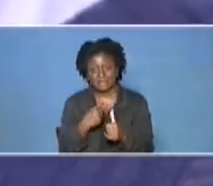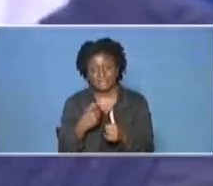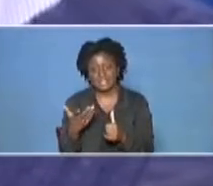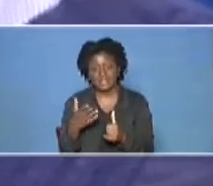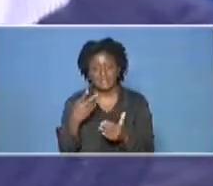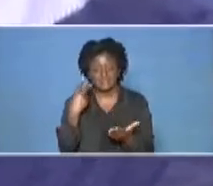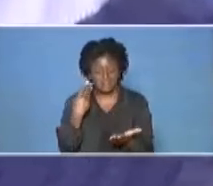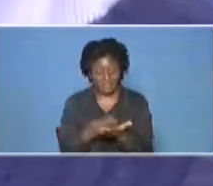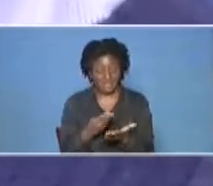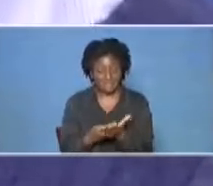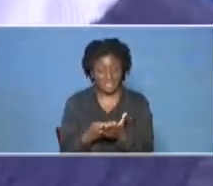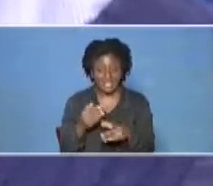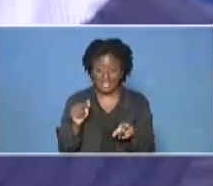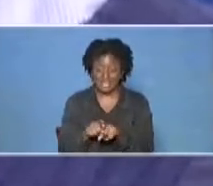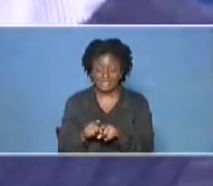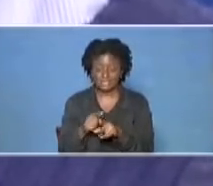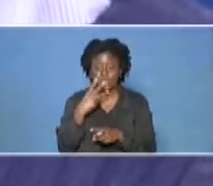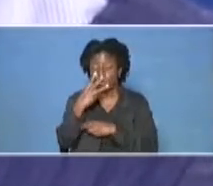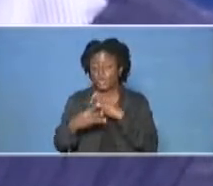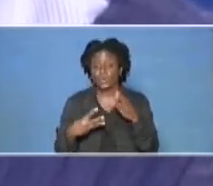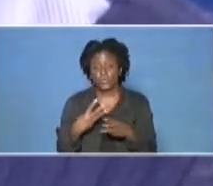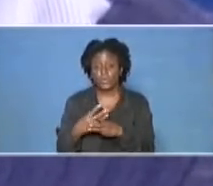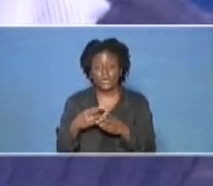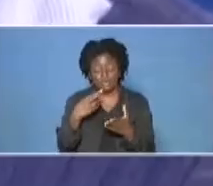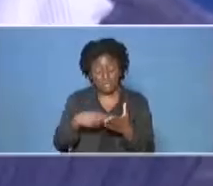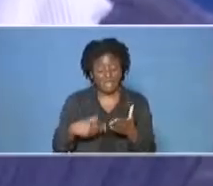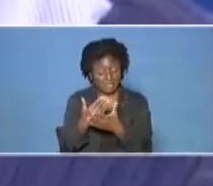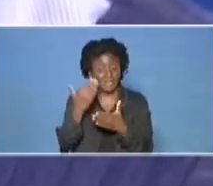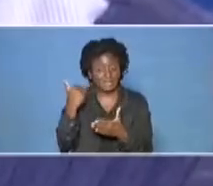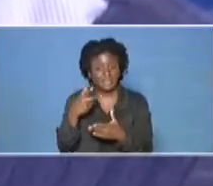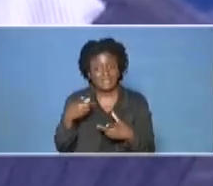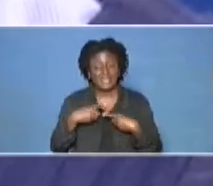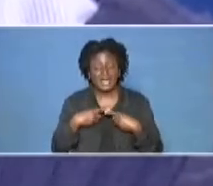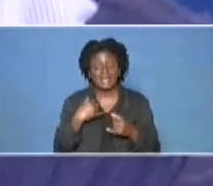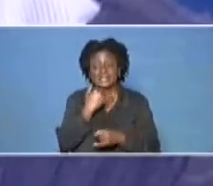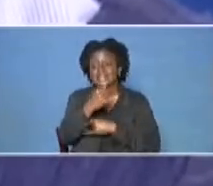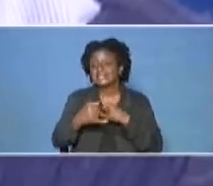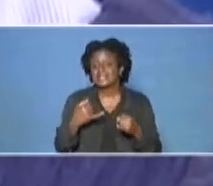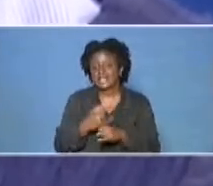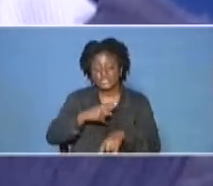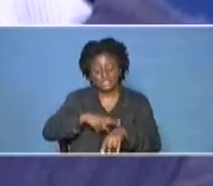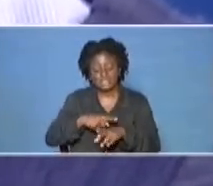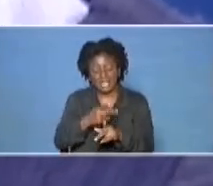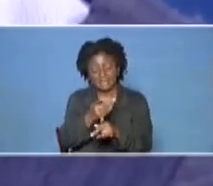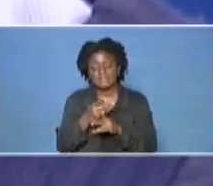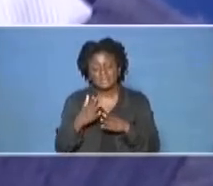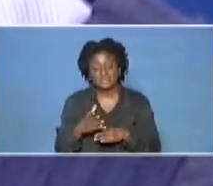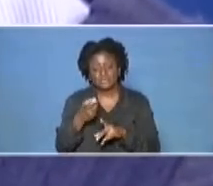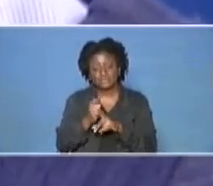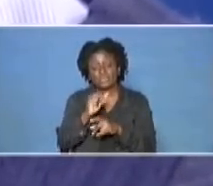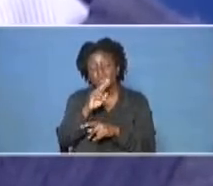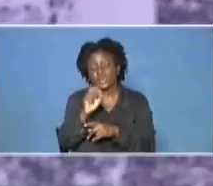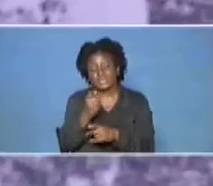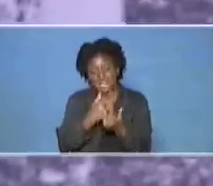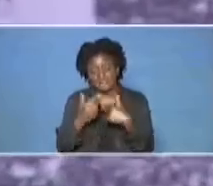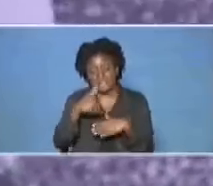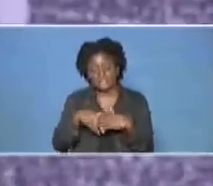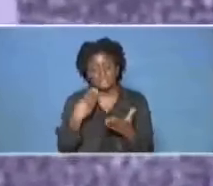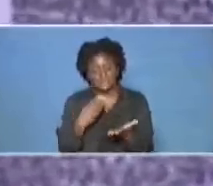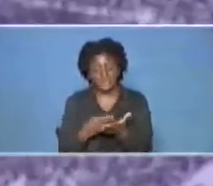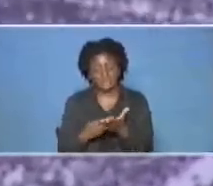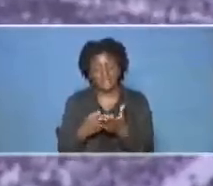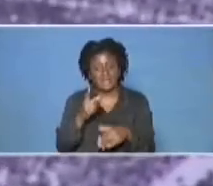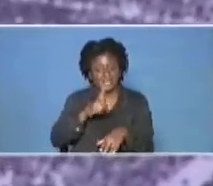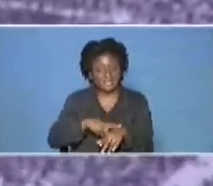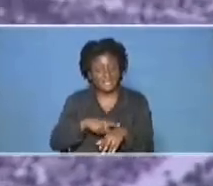then? They had international timekeepers from the U.S. come in to verify the times. 50